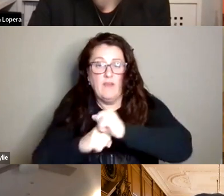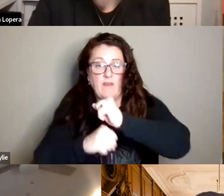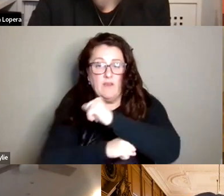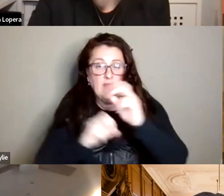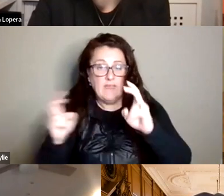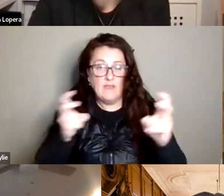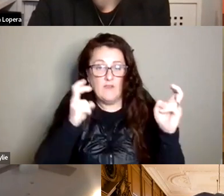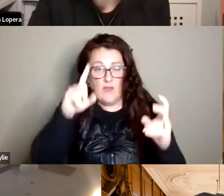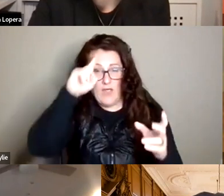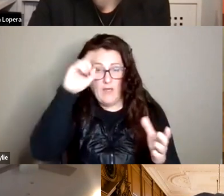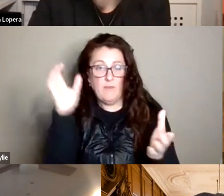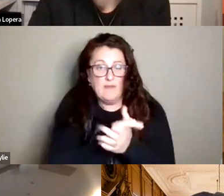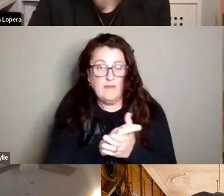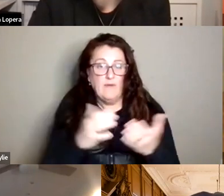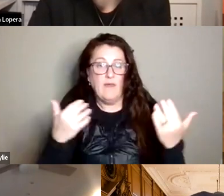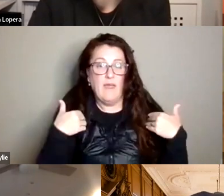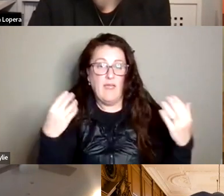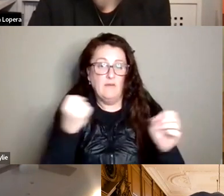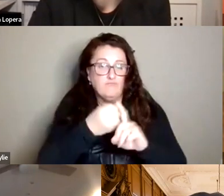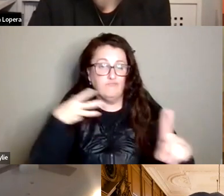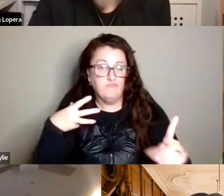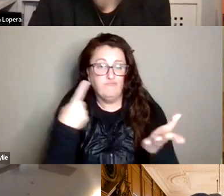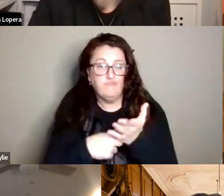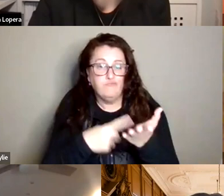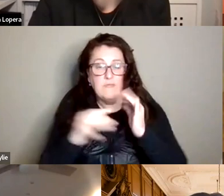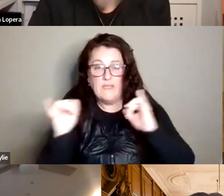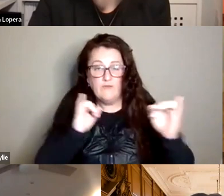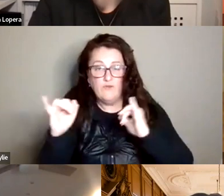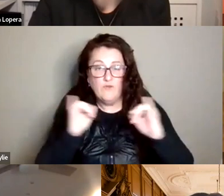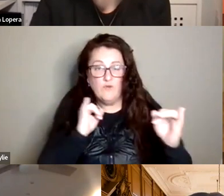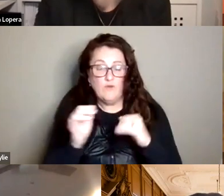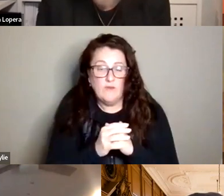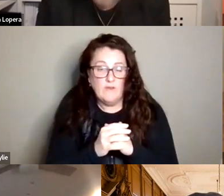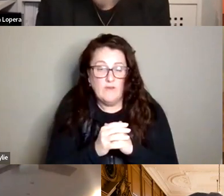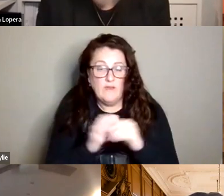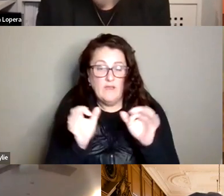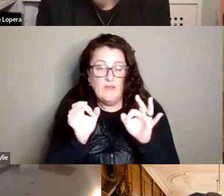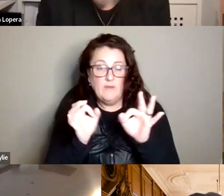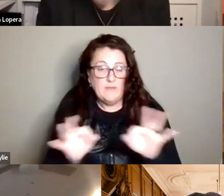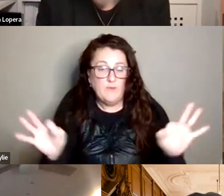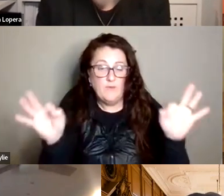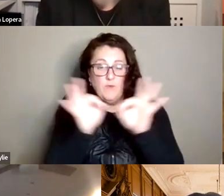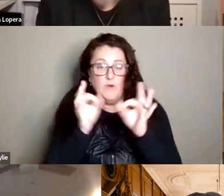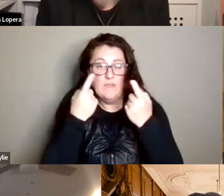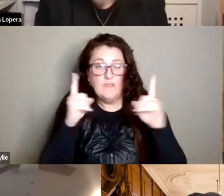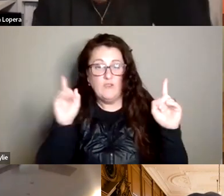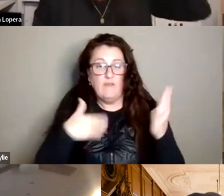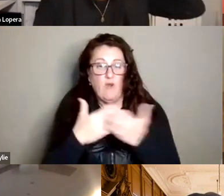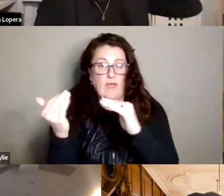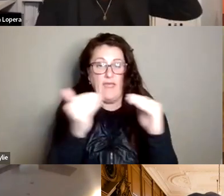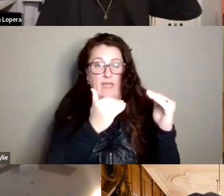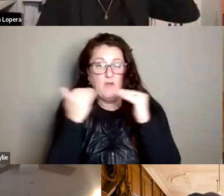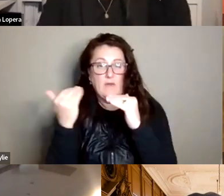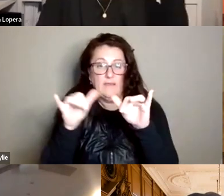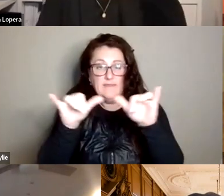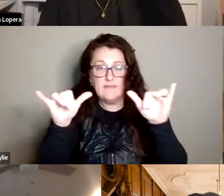that I fully appreciate are far less sexy to talk about in a job interview, but at the end of the day are essential if we're going to achieve any kind of equity in our